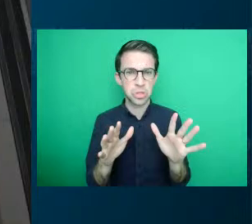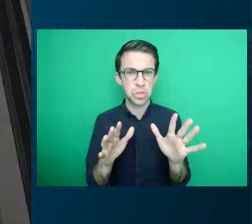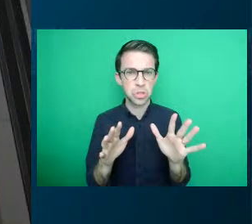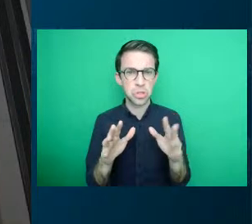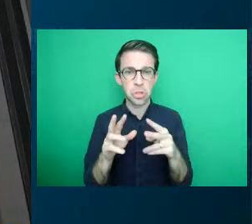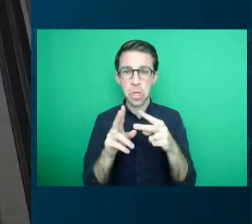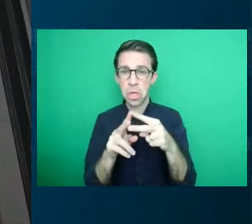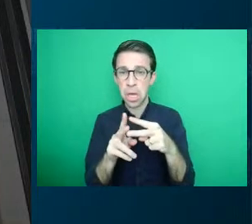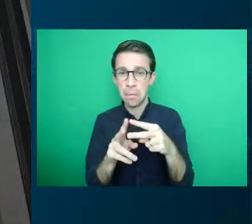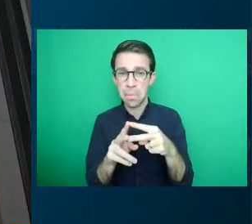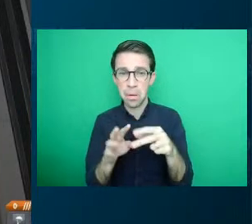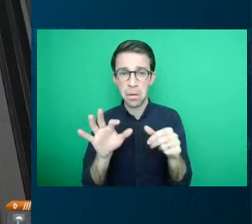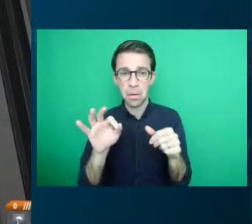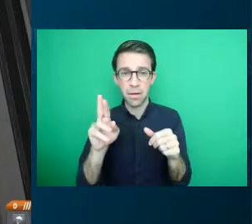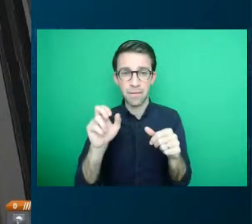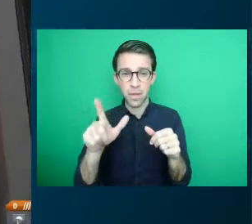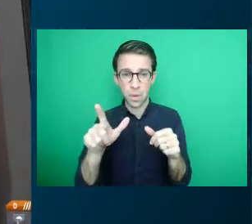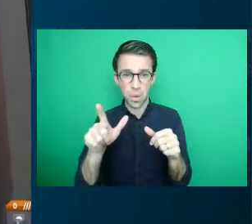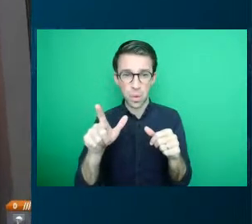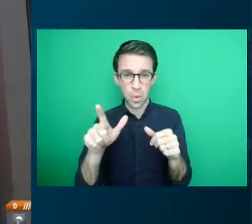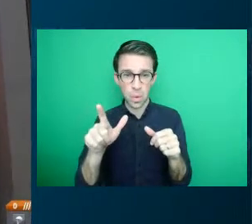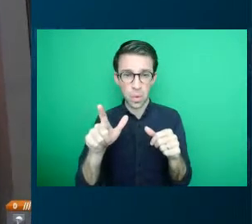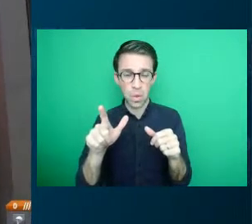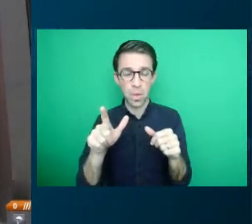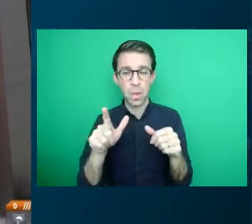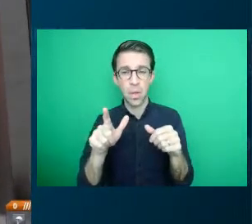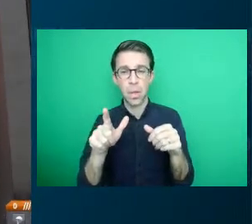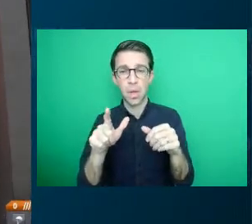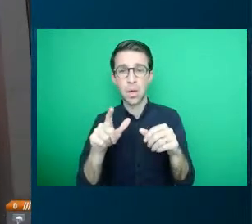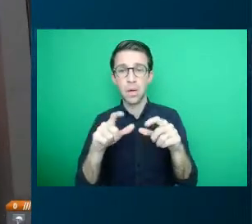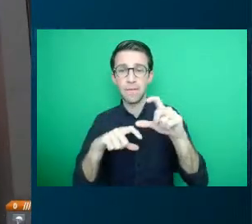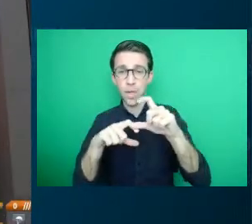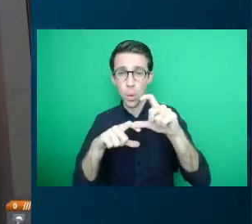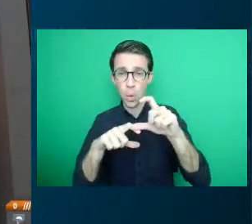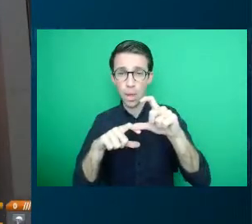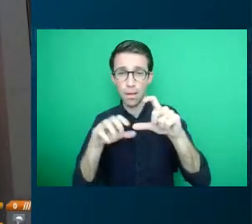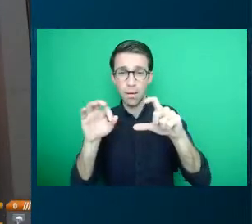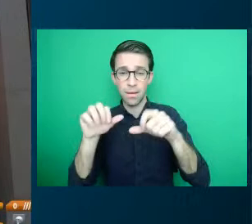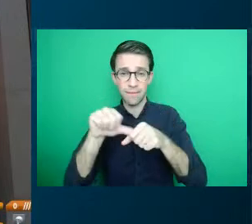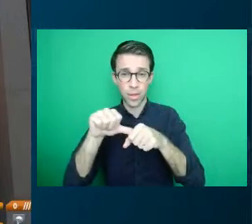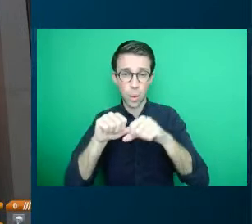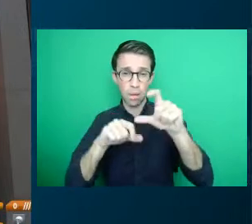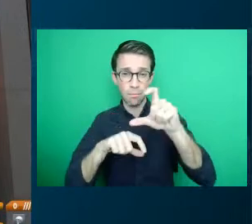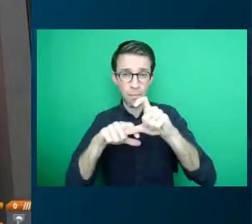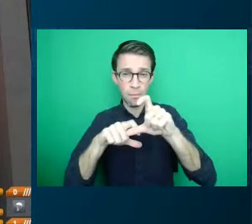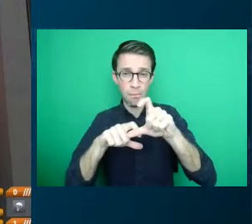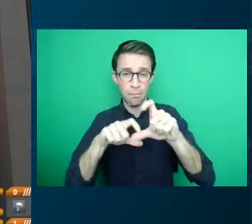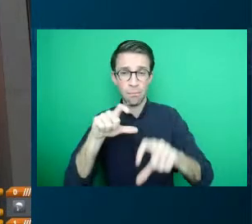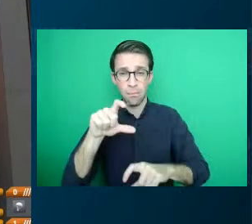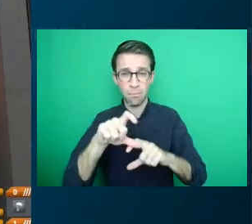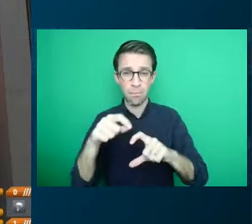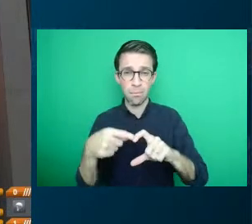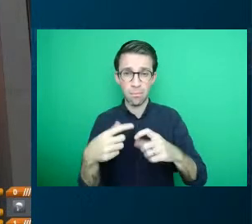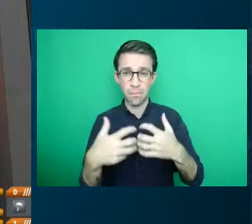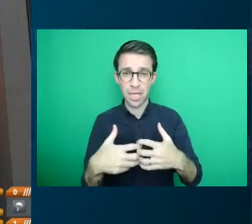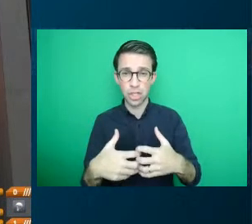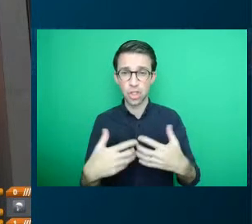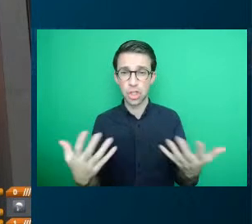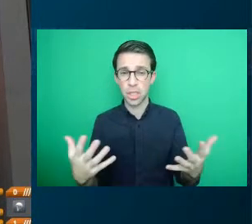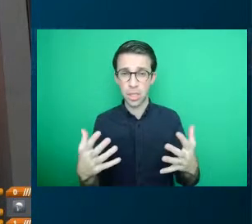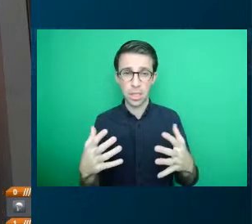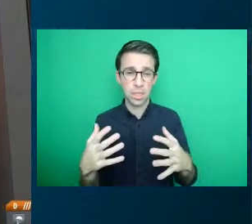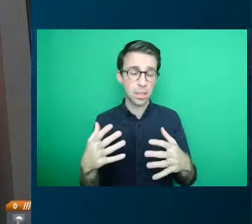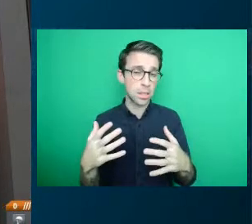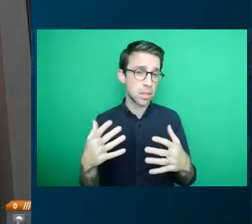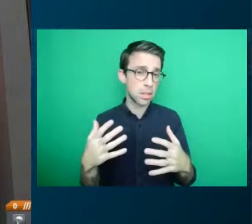there's another fuel tank. And there's that. That should be good. I think